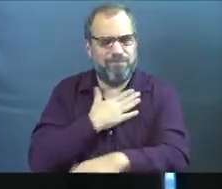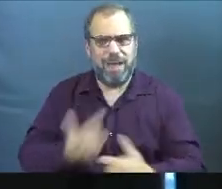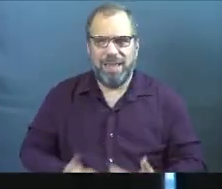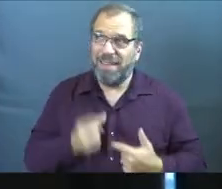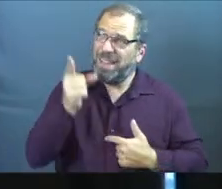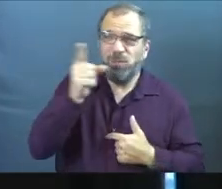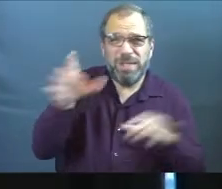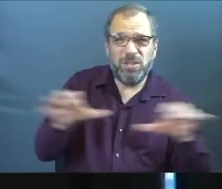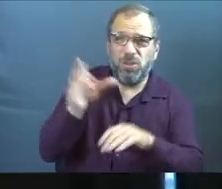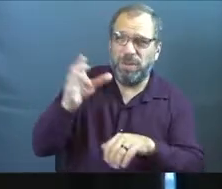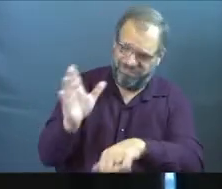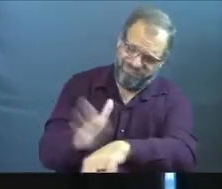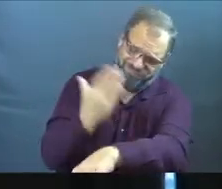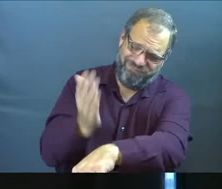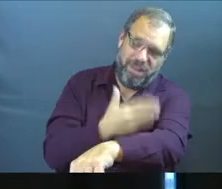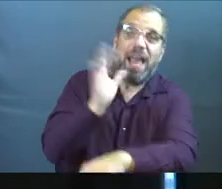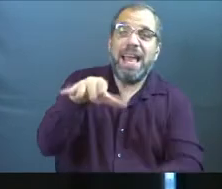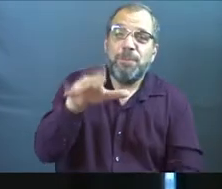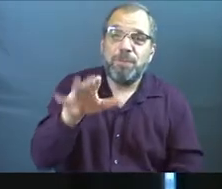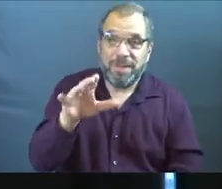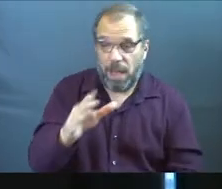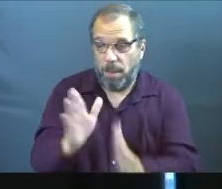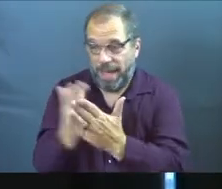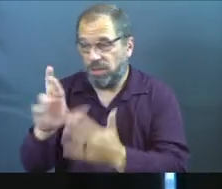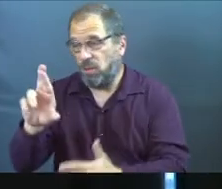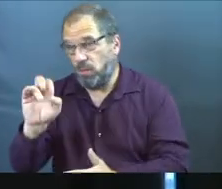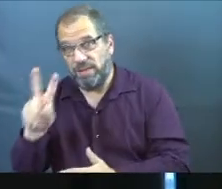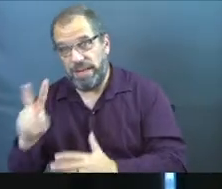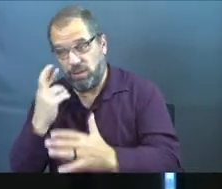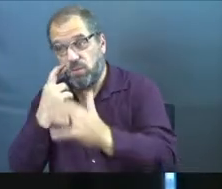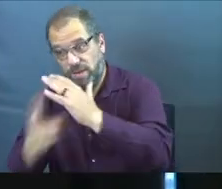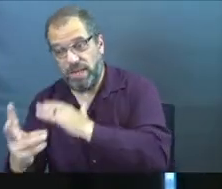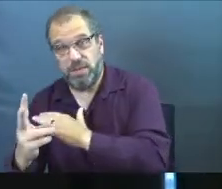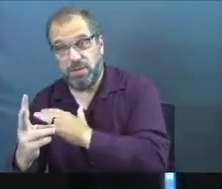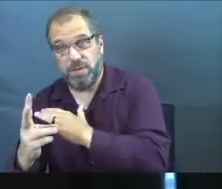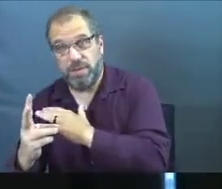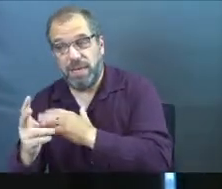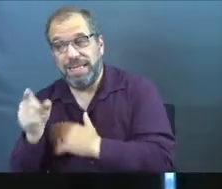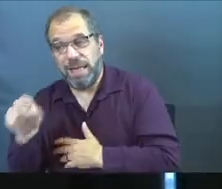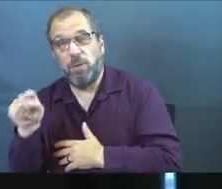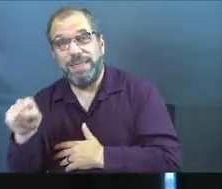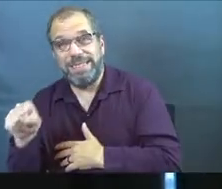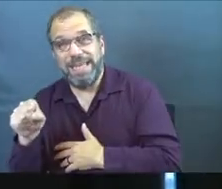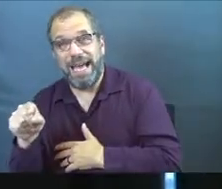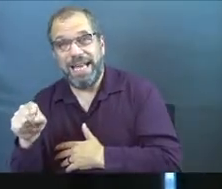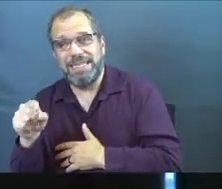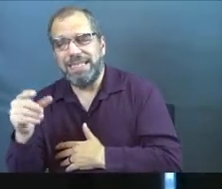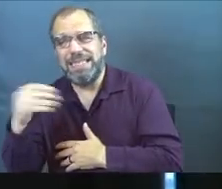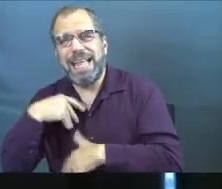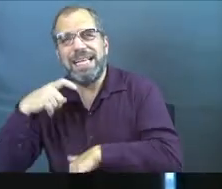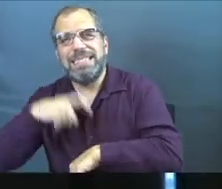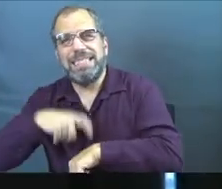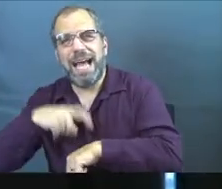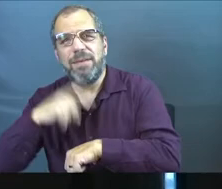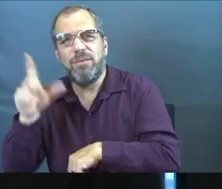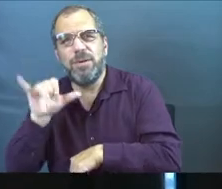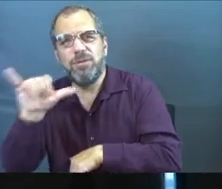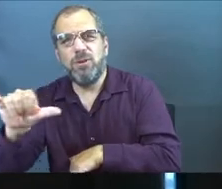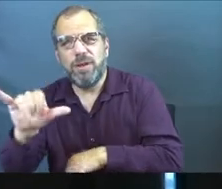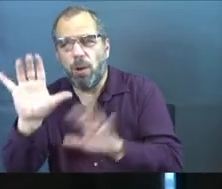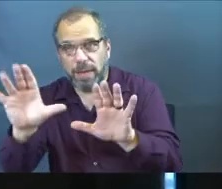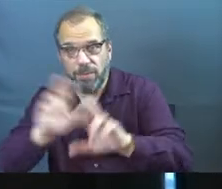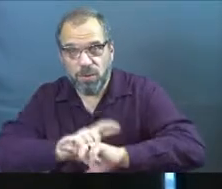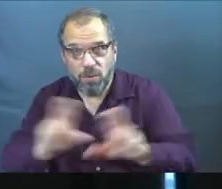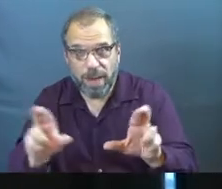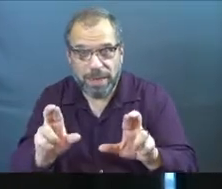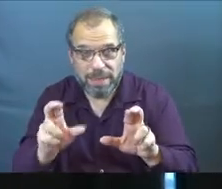That's what he's doing. And then we see here, back to Revelation, that what he does is he gets us to that moment in eternity where he's like, are